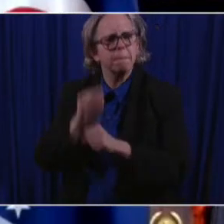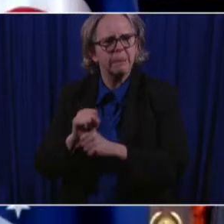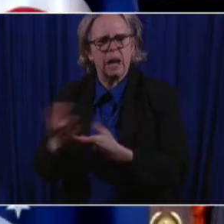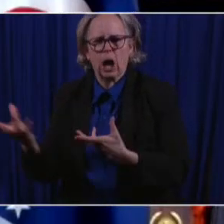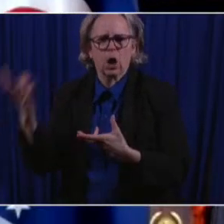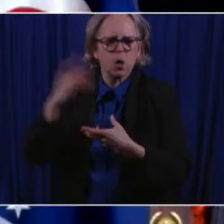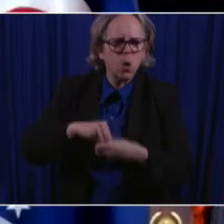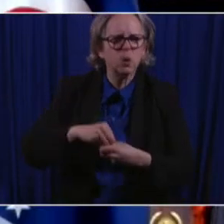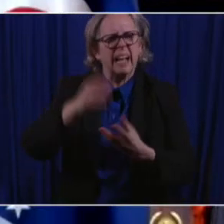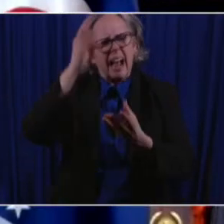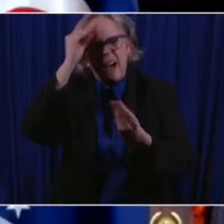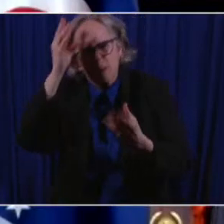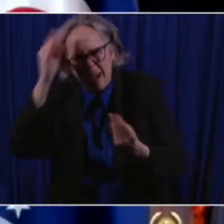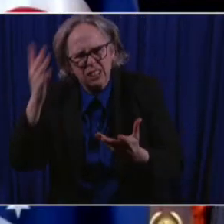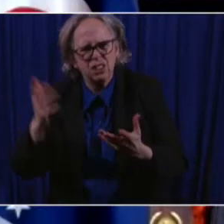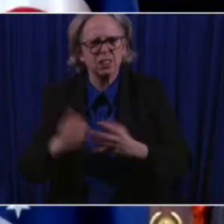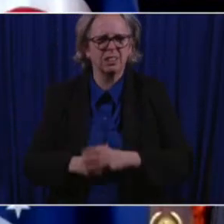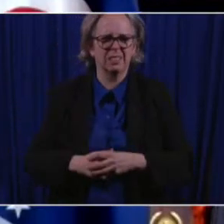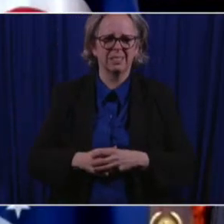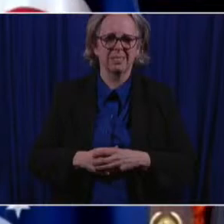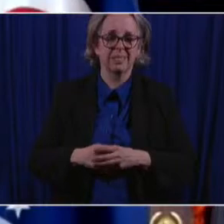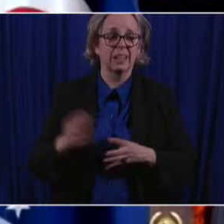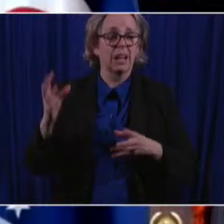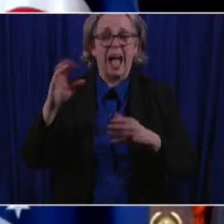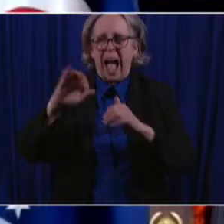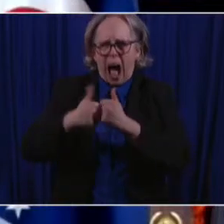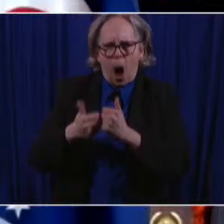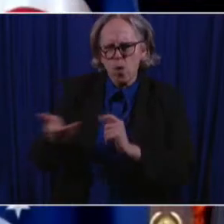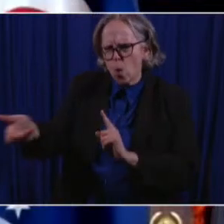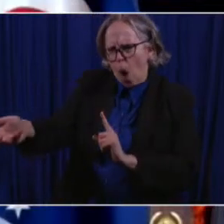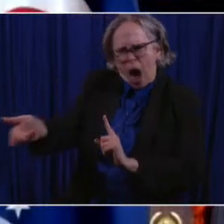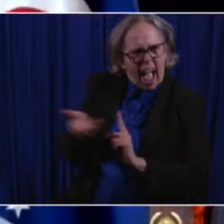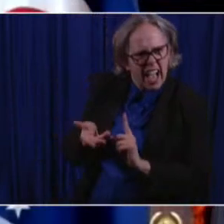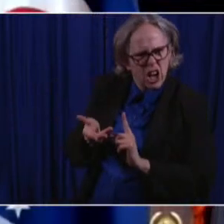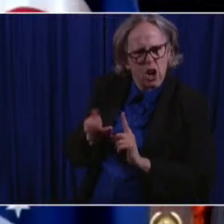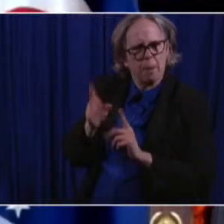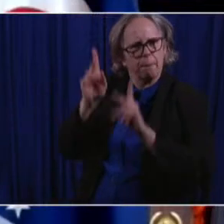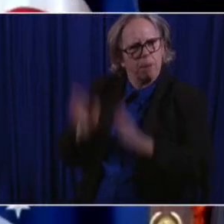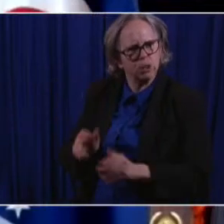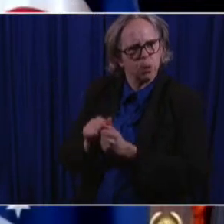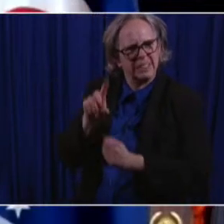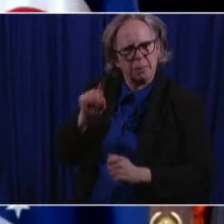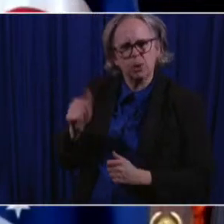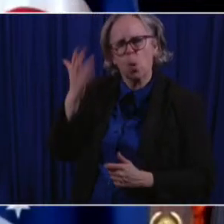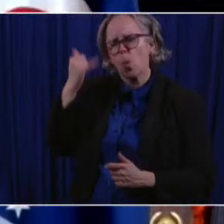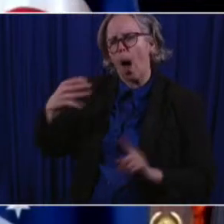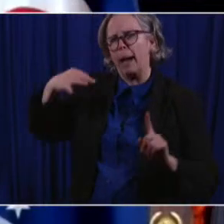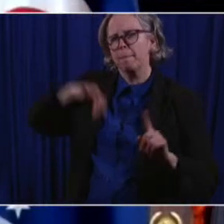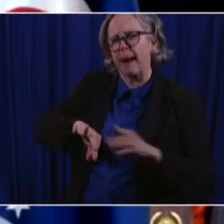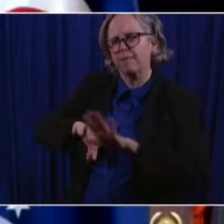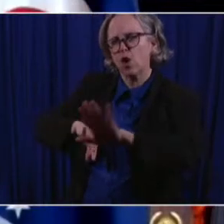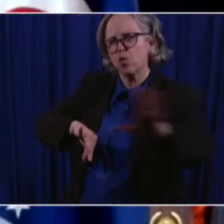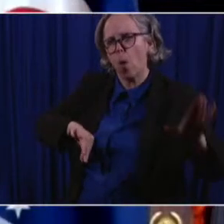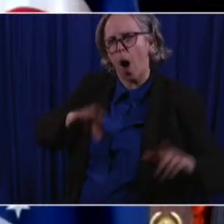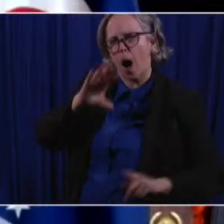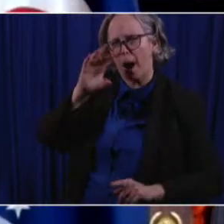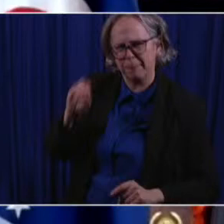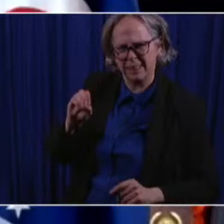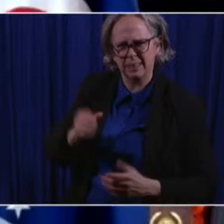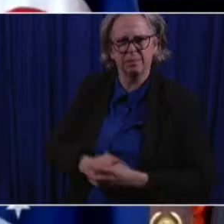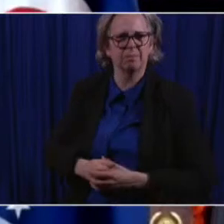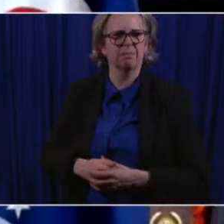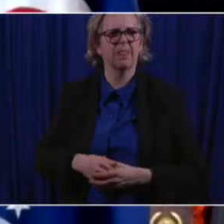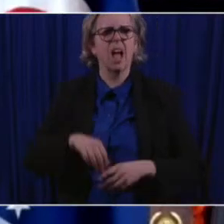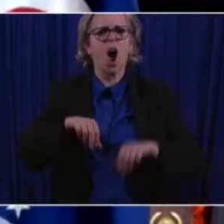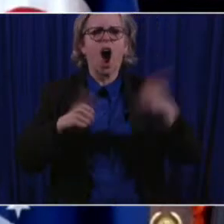from hiring people with disabilities, making sure your workplace is inclusive for everyone, which oftentimes includes some understanding, education,